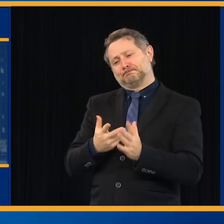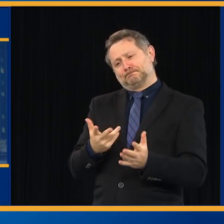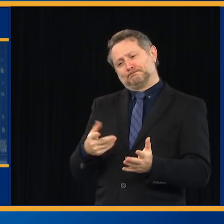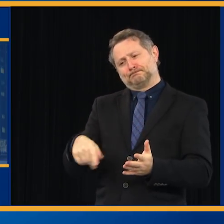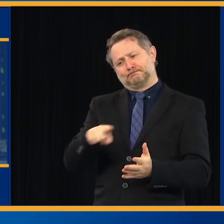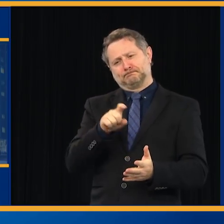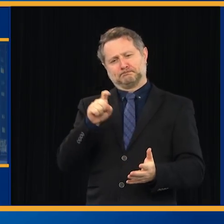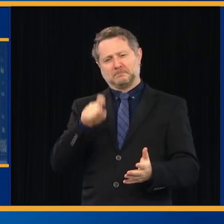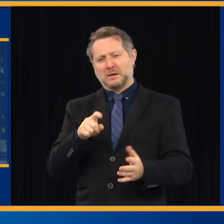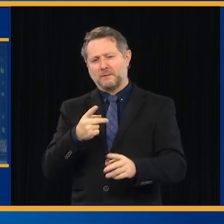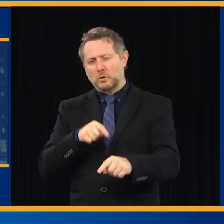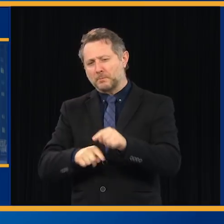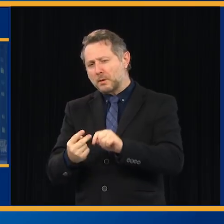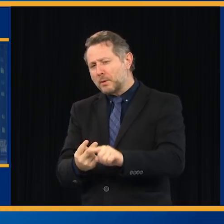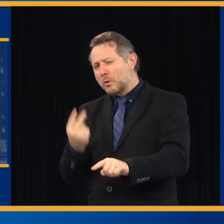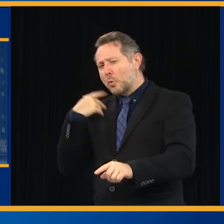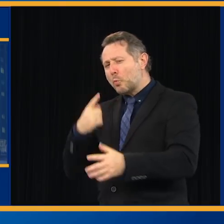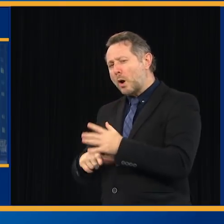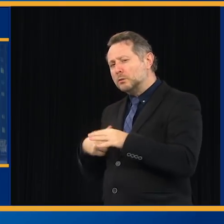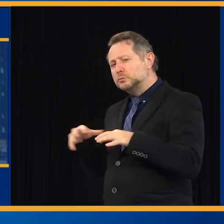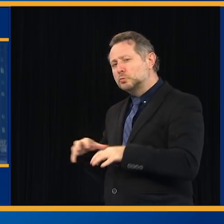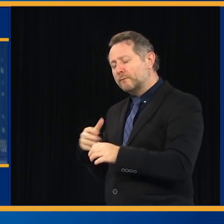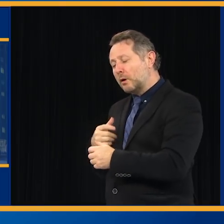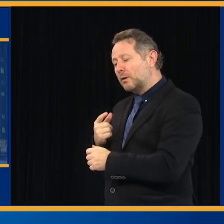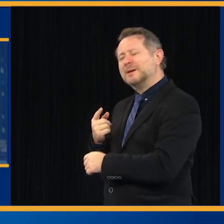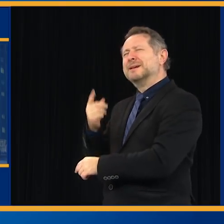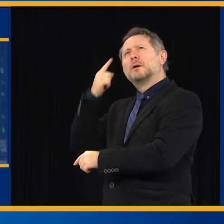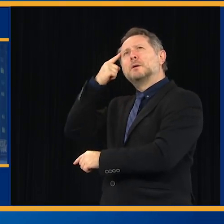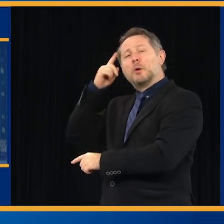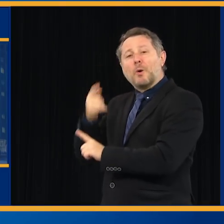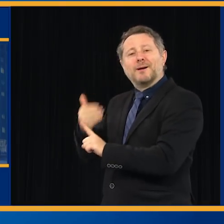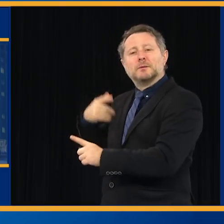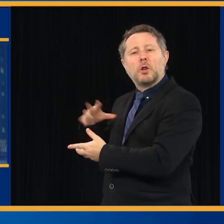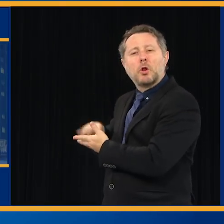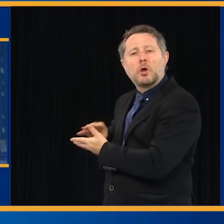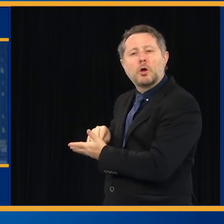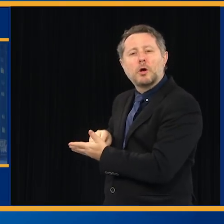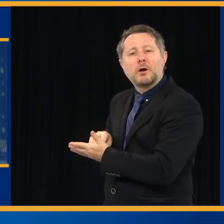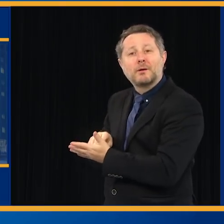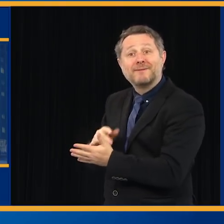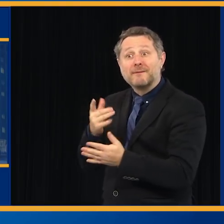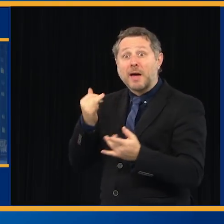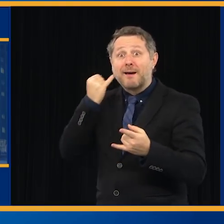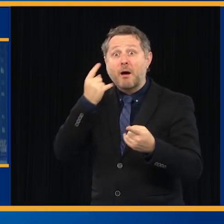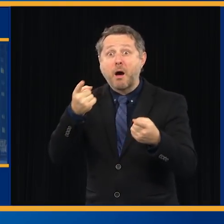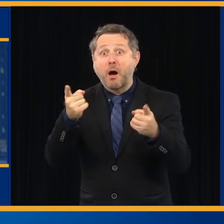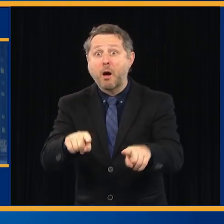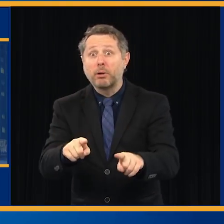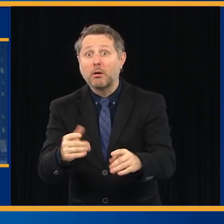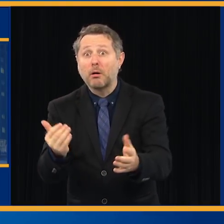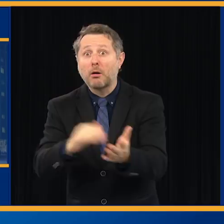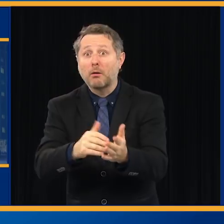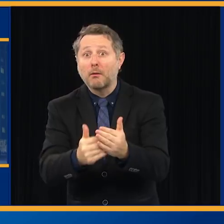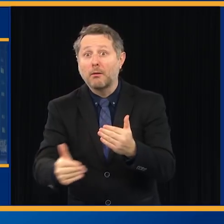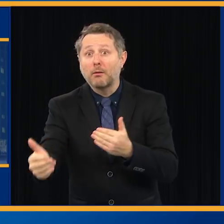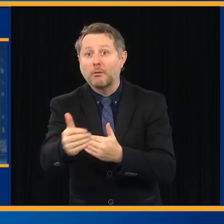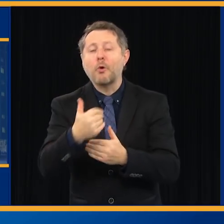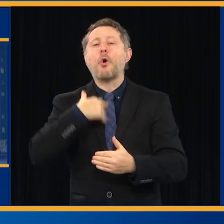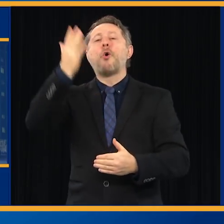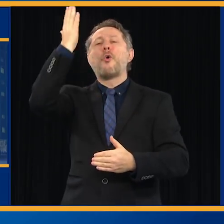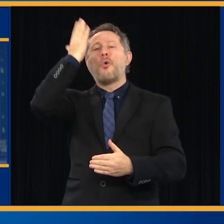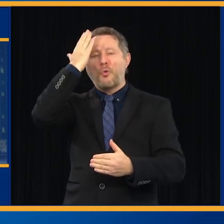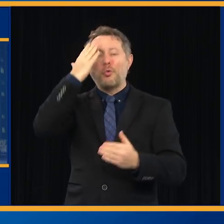time to make sure if we have to go through this again or if this is a prolonged situation,